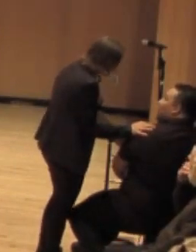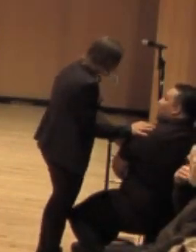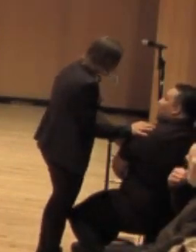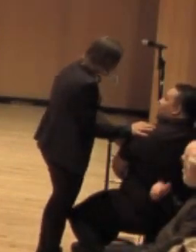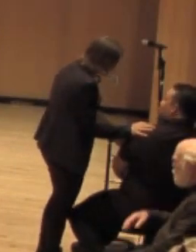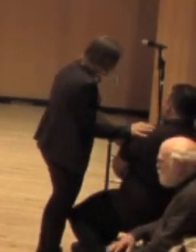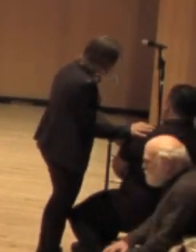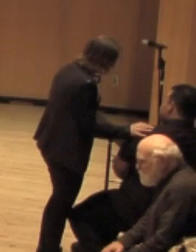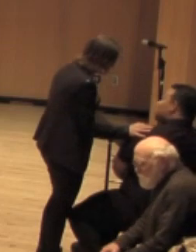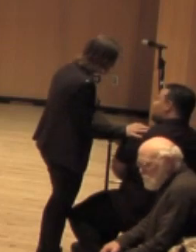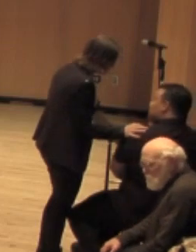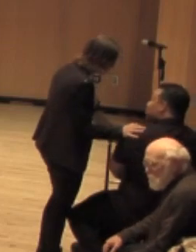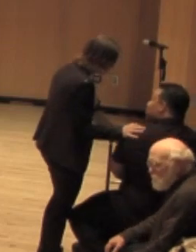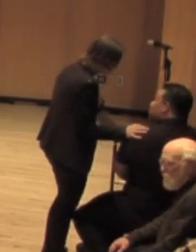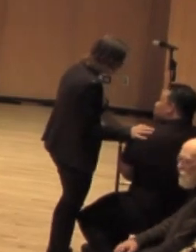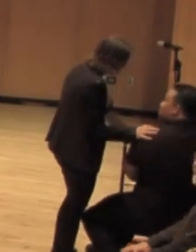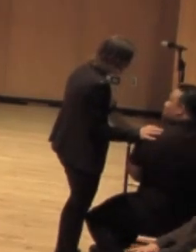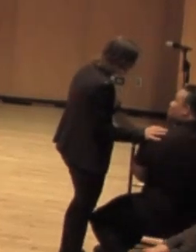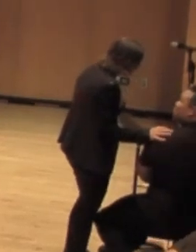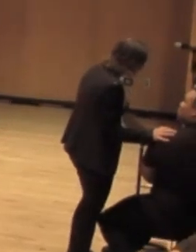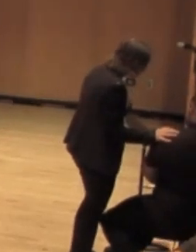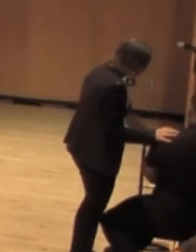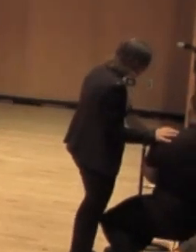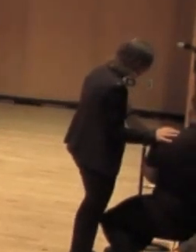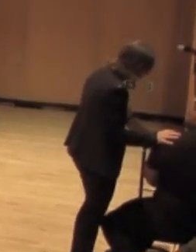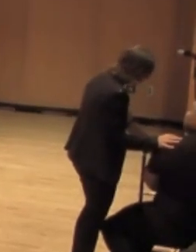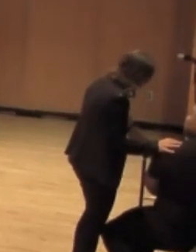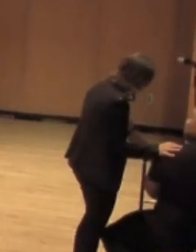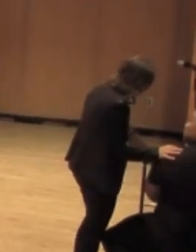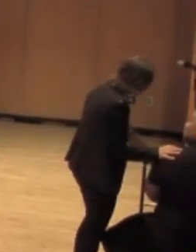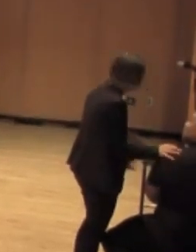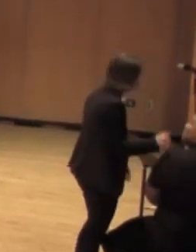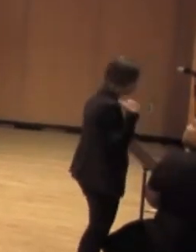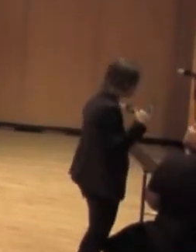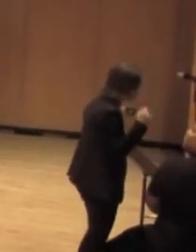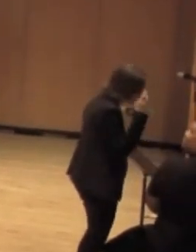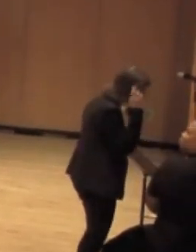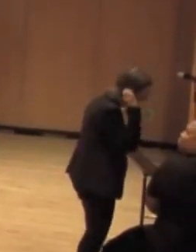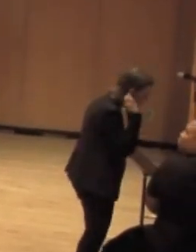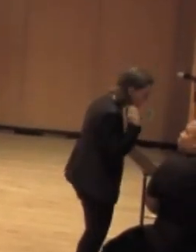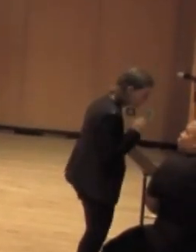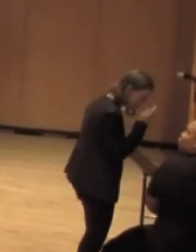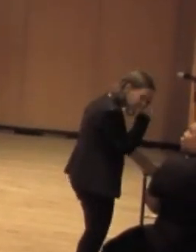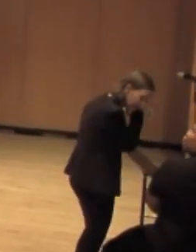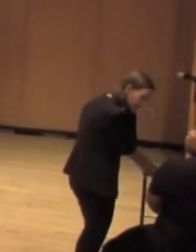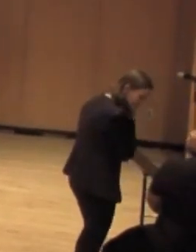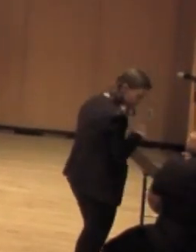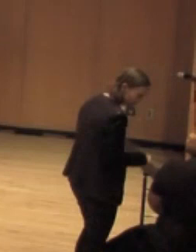here right I think it's fine if you're if you're okay